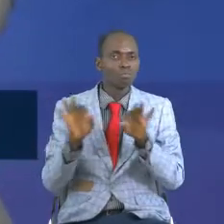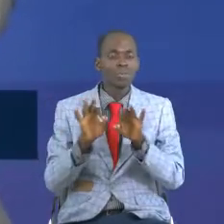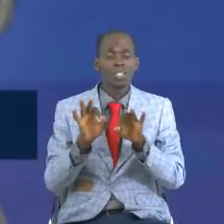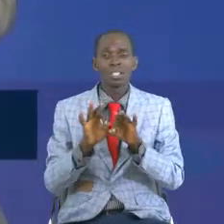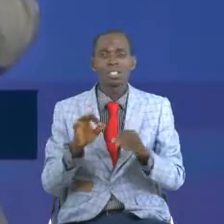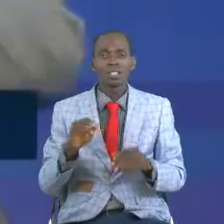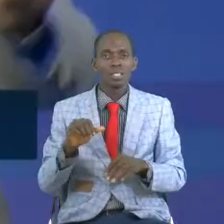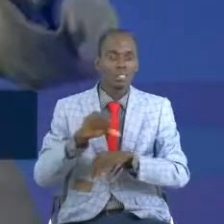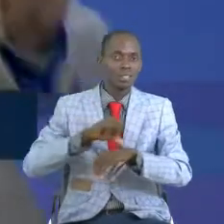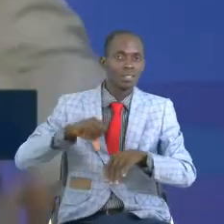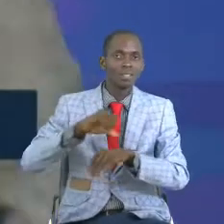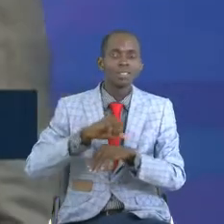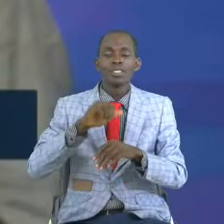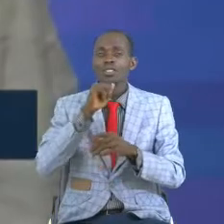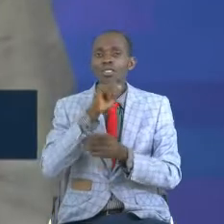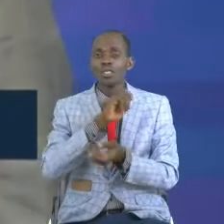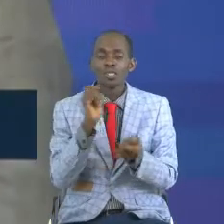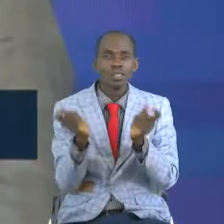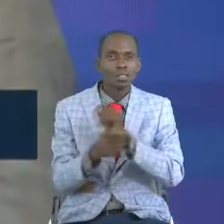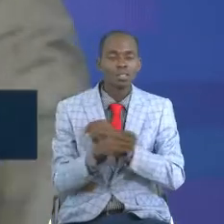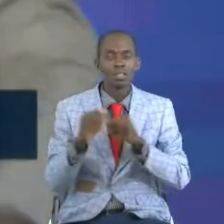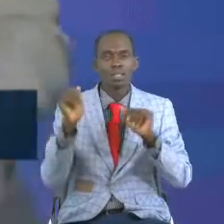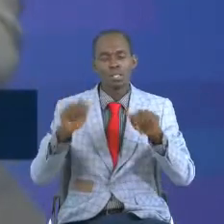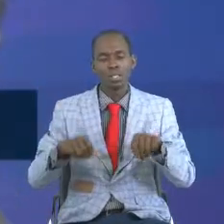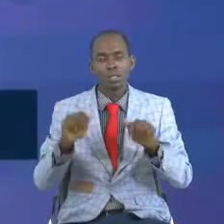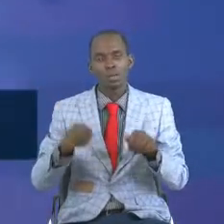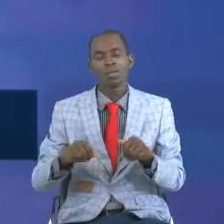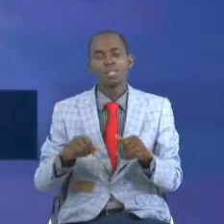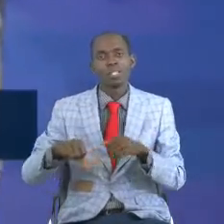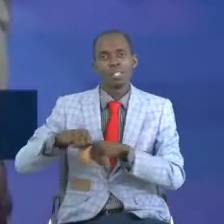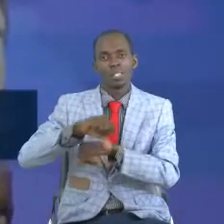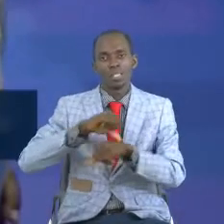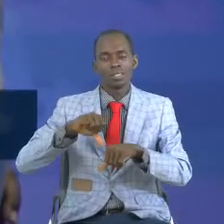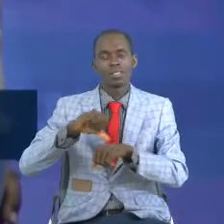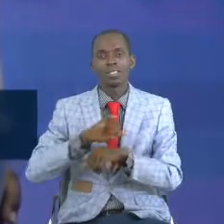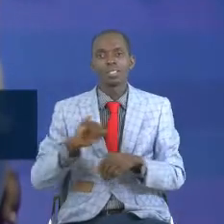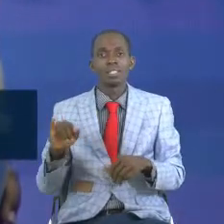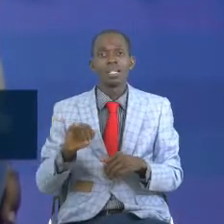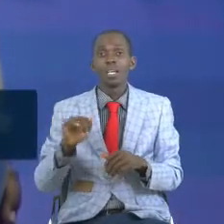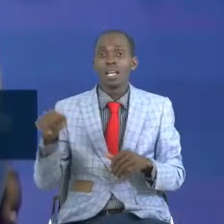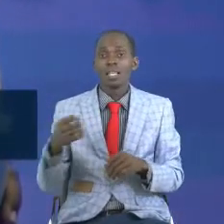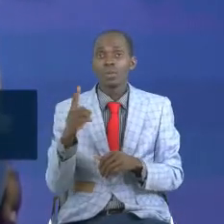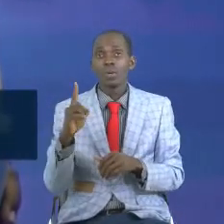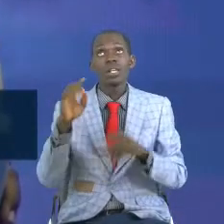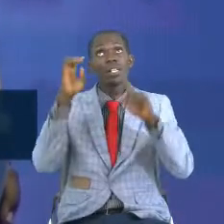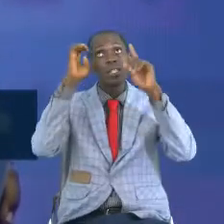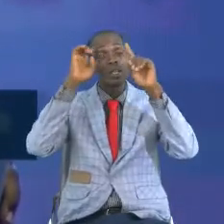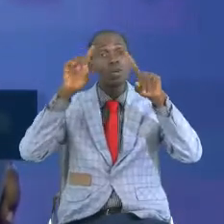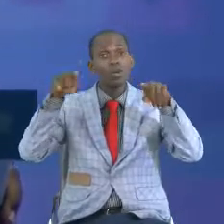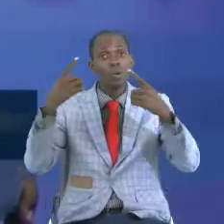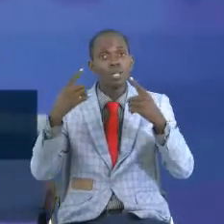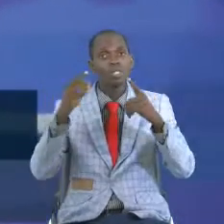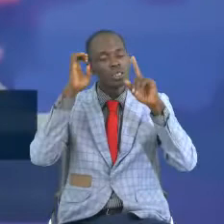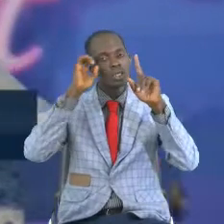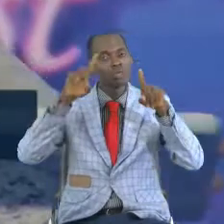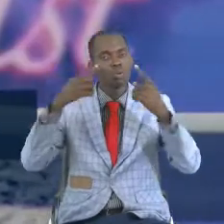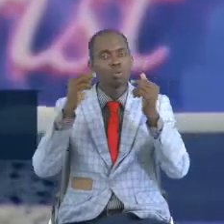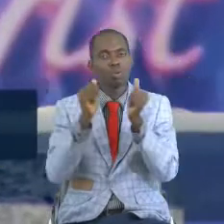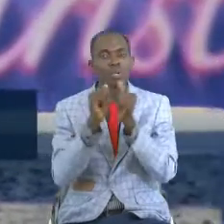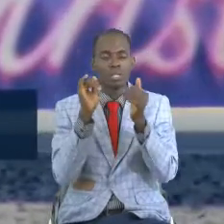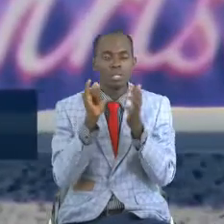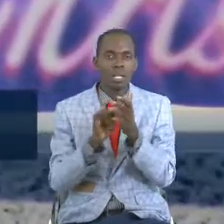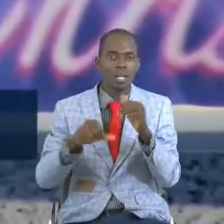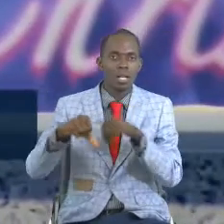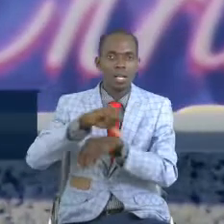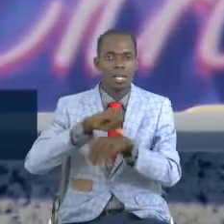irreversible, irresistible anointing. Anywhere he went with that anointing, and no